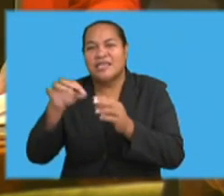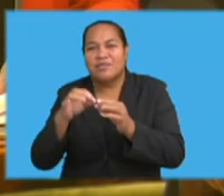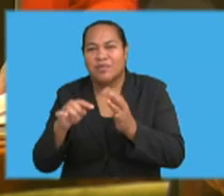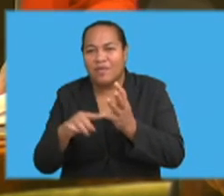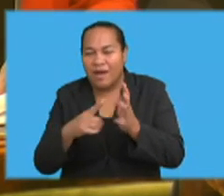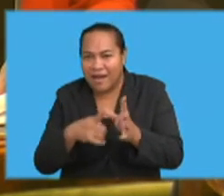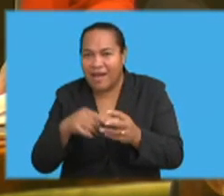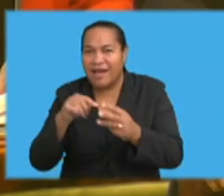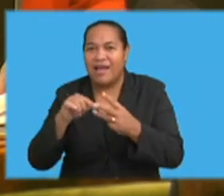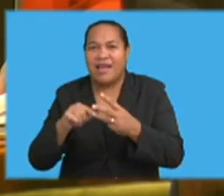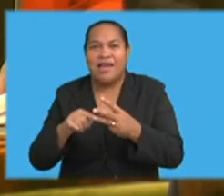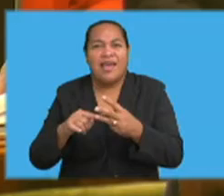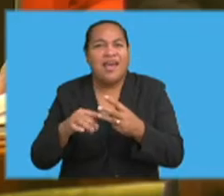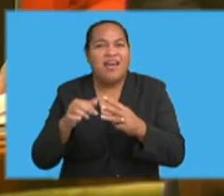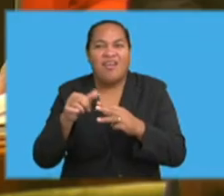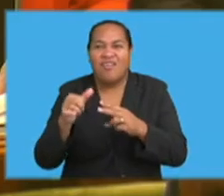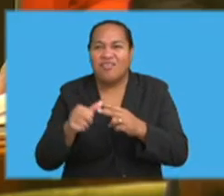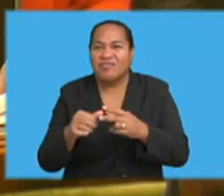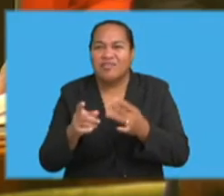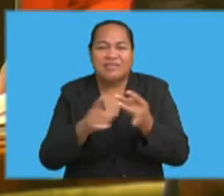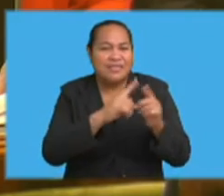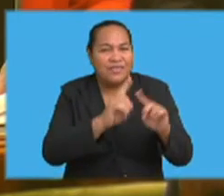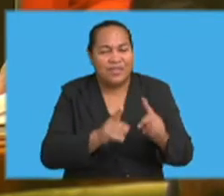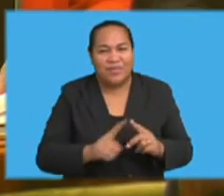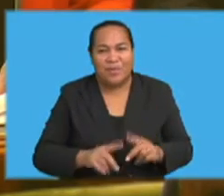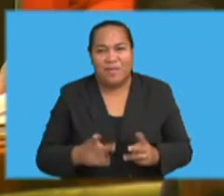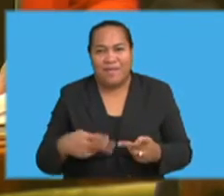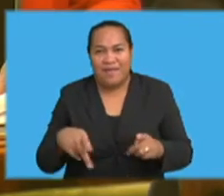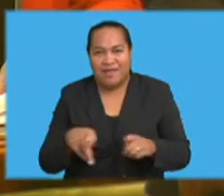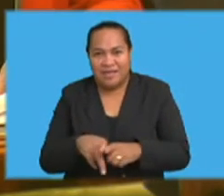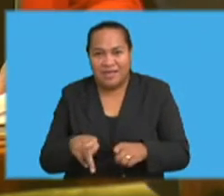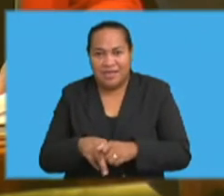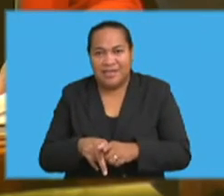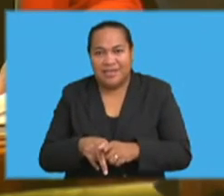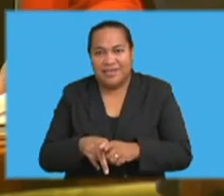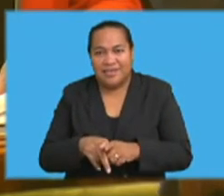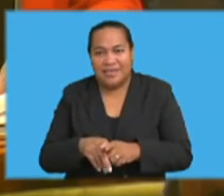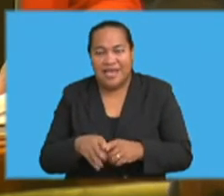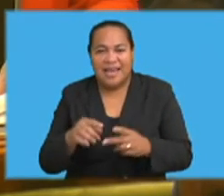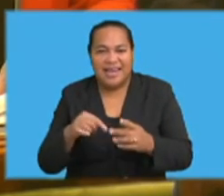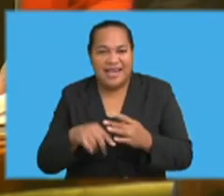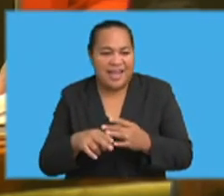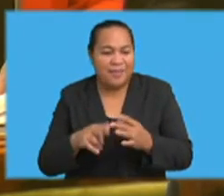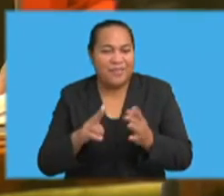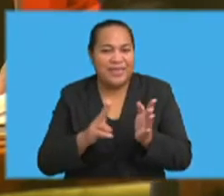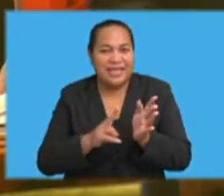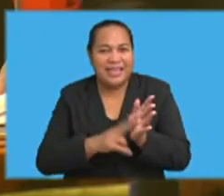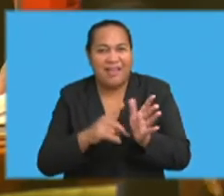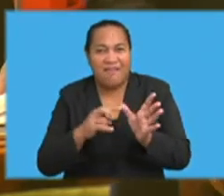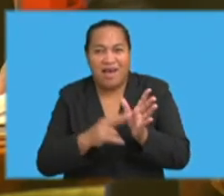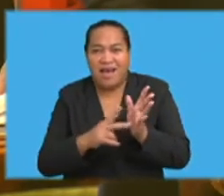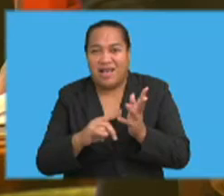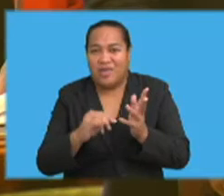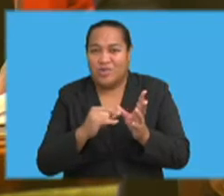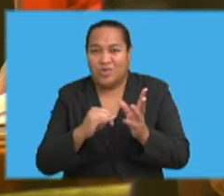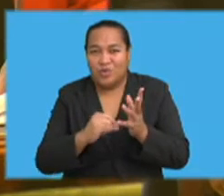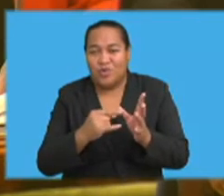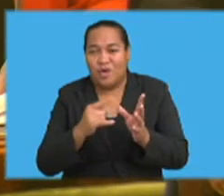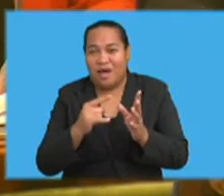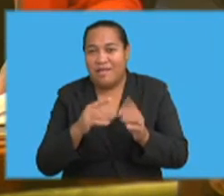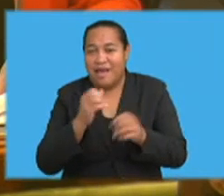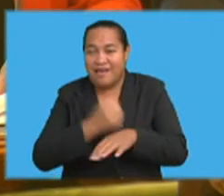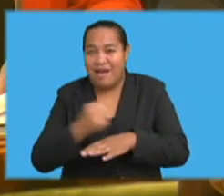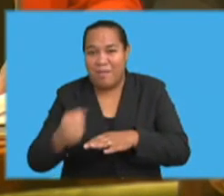and Waisa and Natokolau, including the Navasur government station. In addition, Madam Speaker, Yavuna